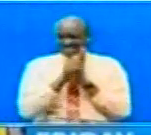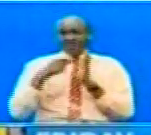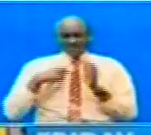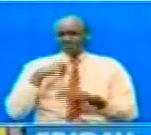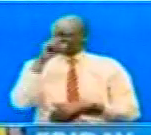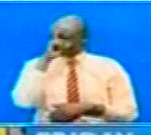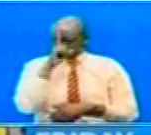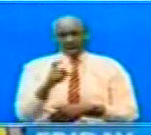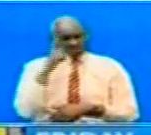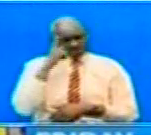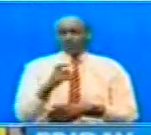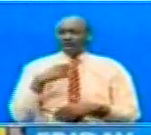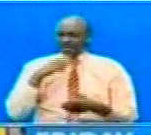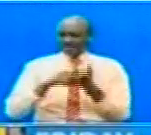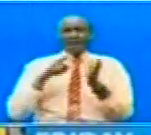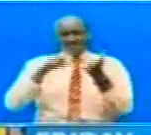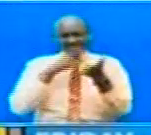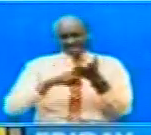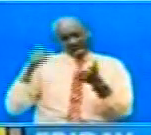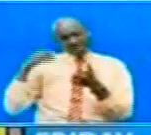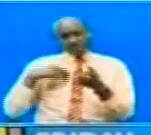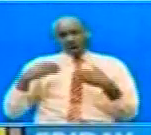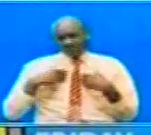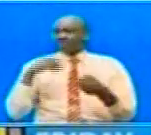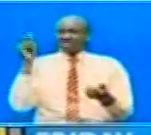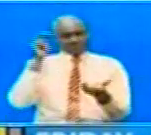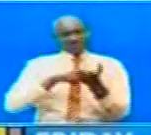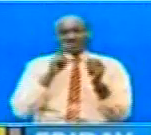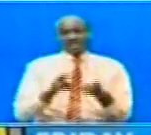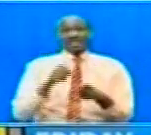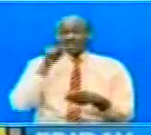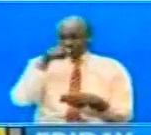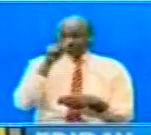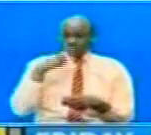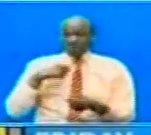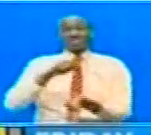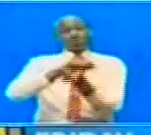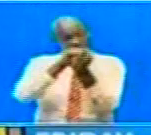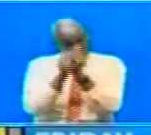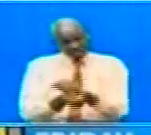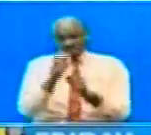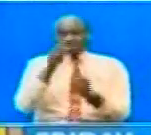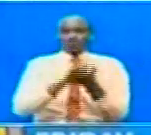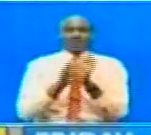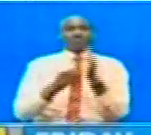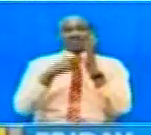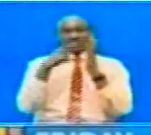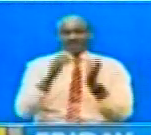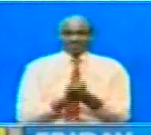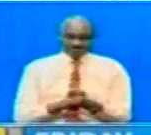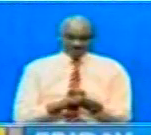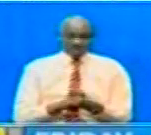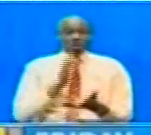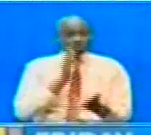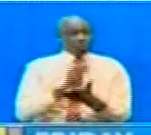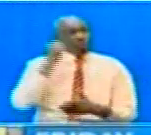necessary, and learn from the mistake of his predecessors if he is to turn around the fortunes of the fallen giant. Despite Mumias Sugar